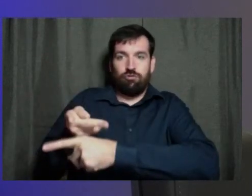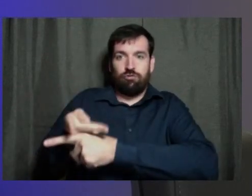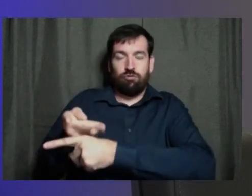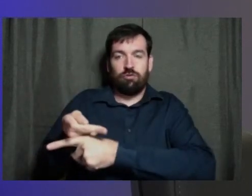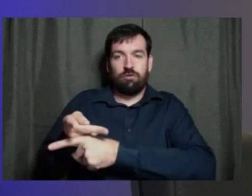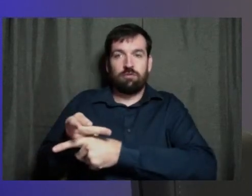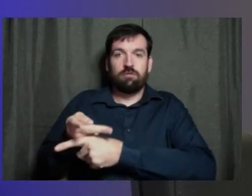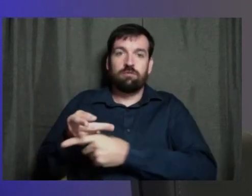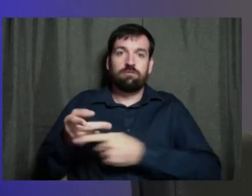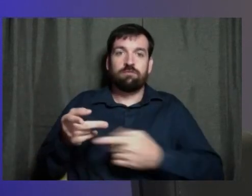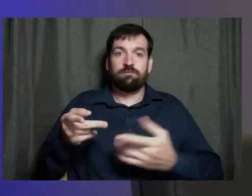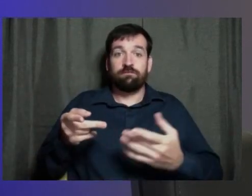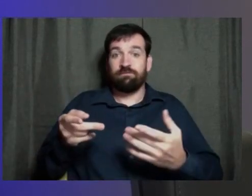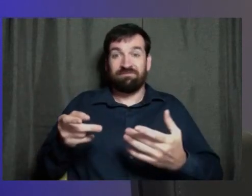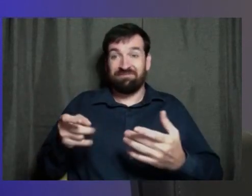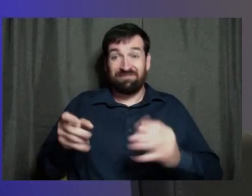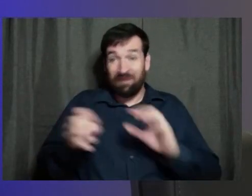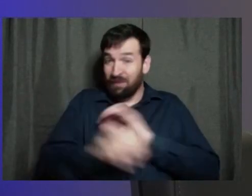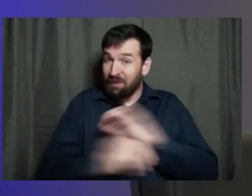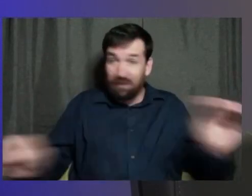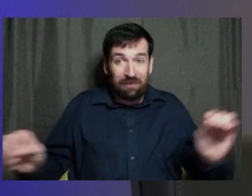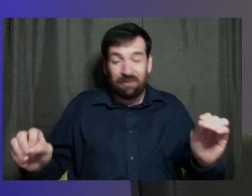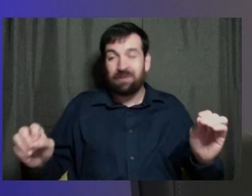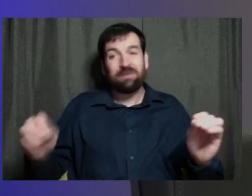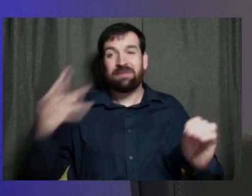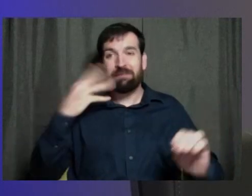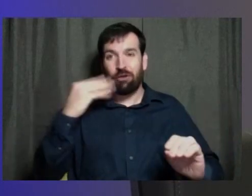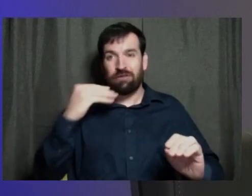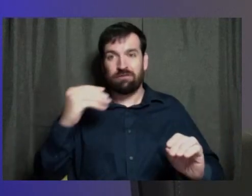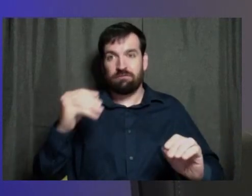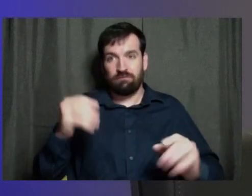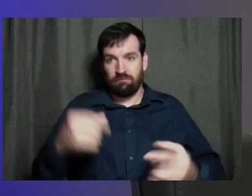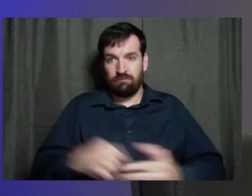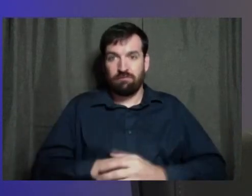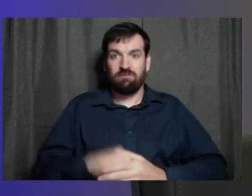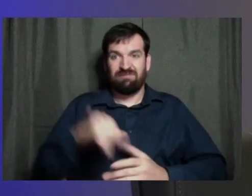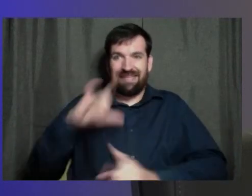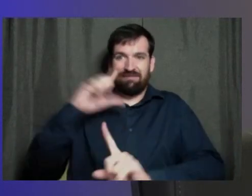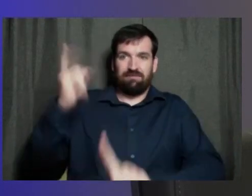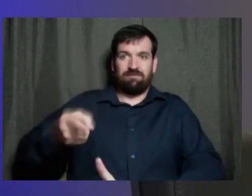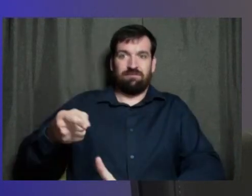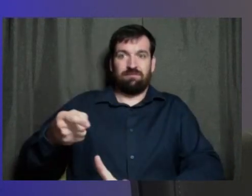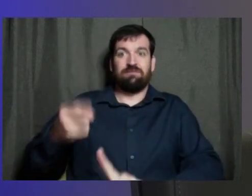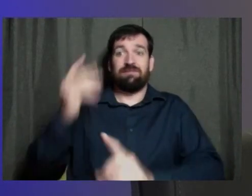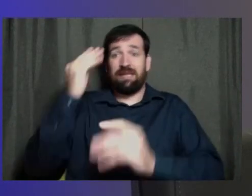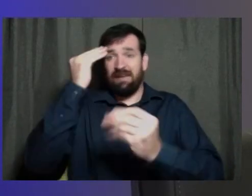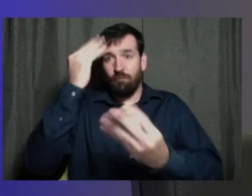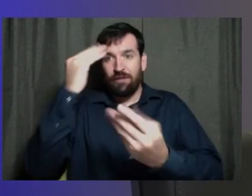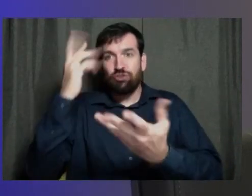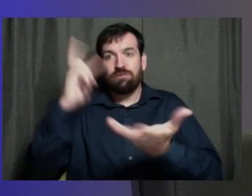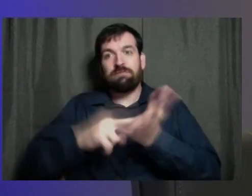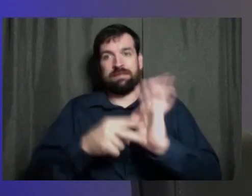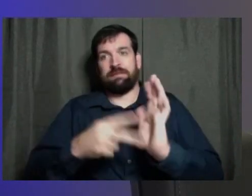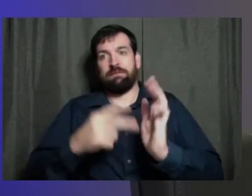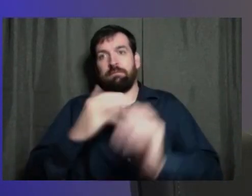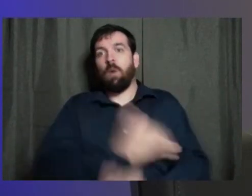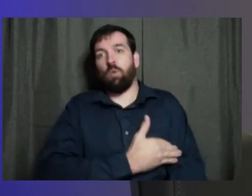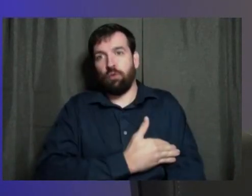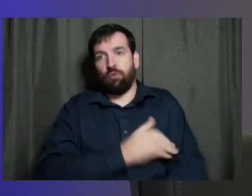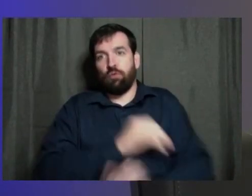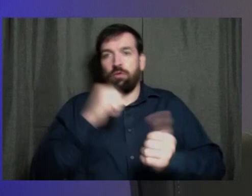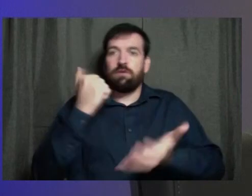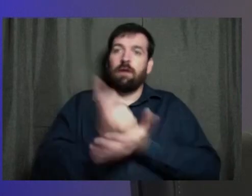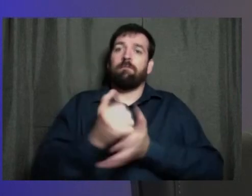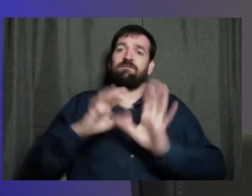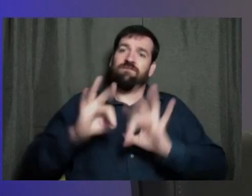that she won't ever have to go through this. And so that's really the message, is that information is power. The more we can help these families and these